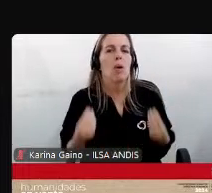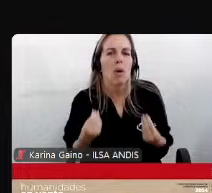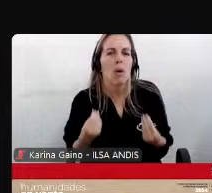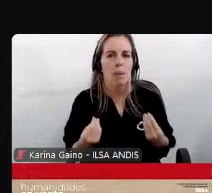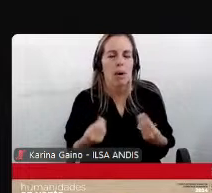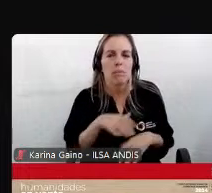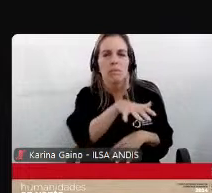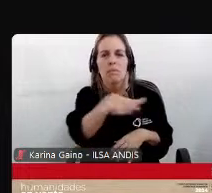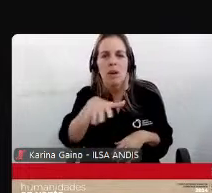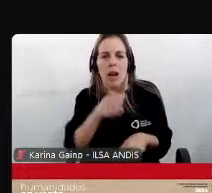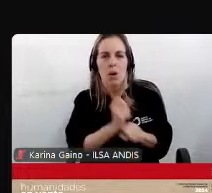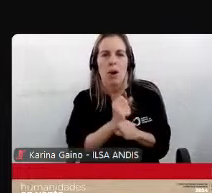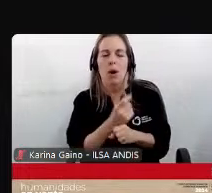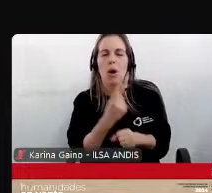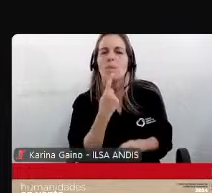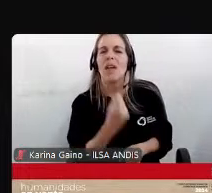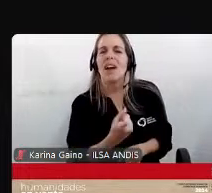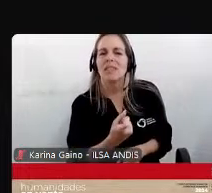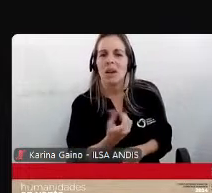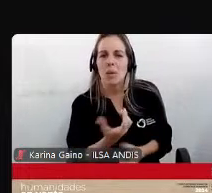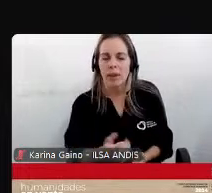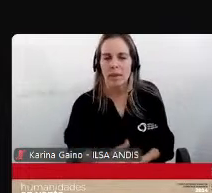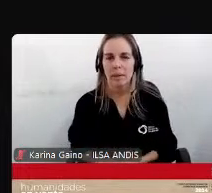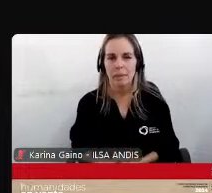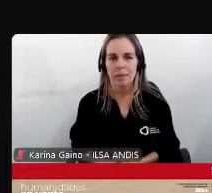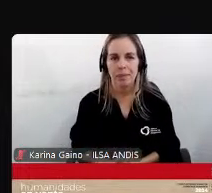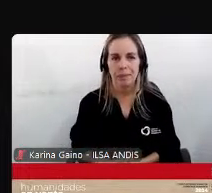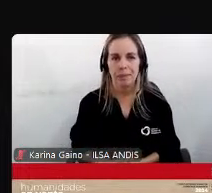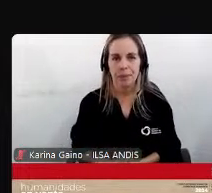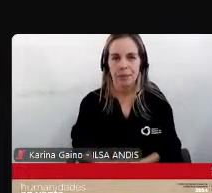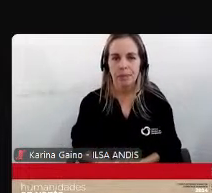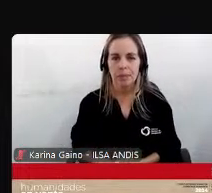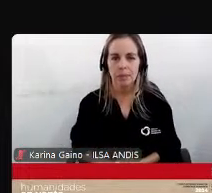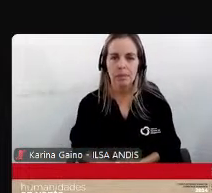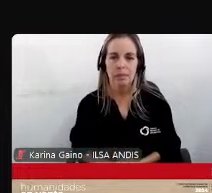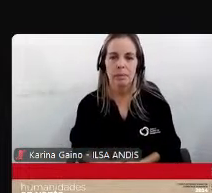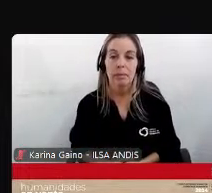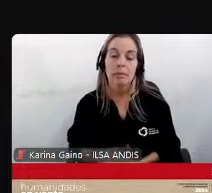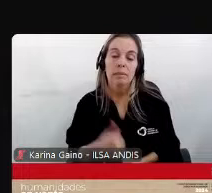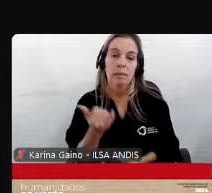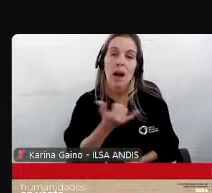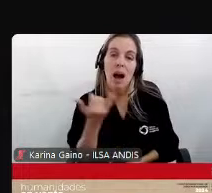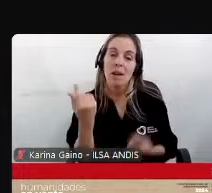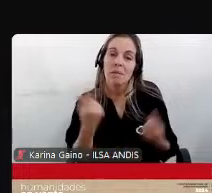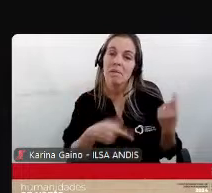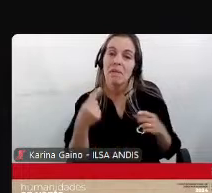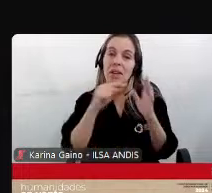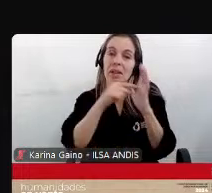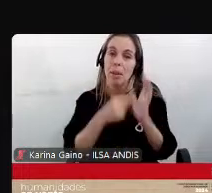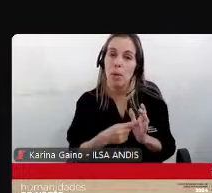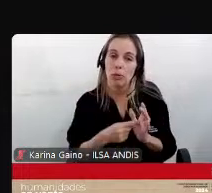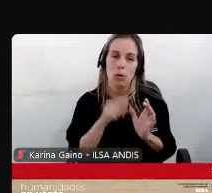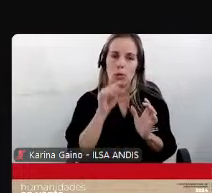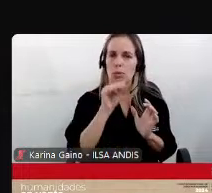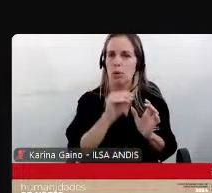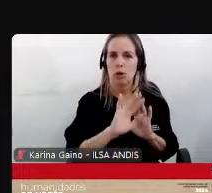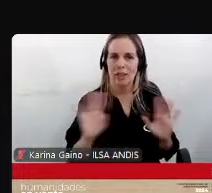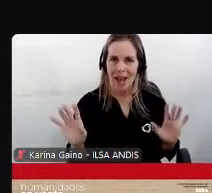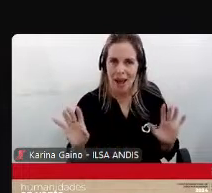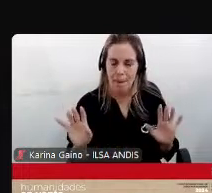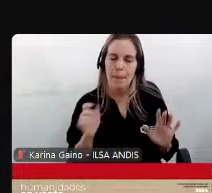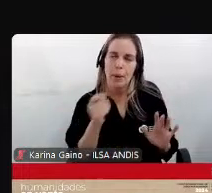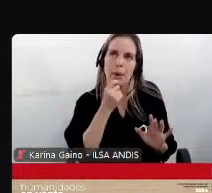indicators that aren't present in here, such as work for different employers or